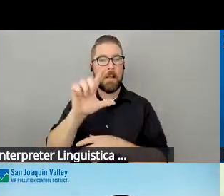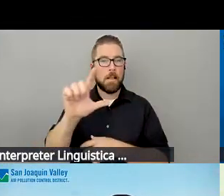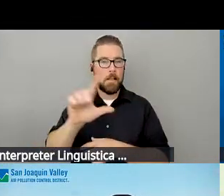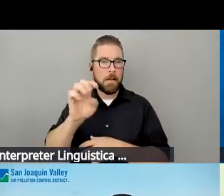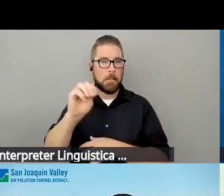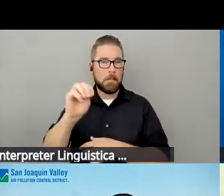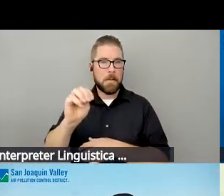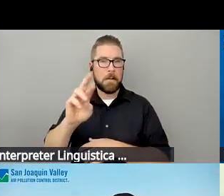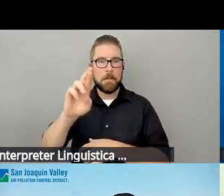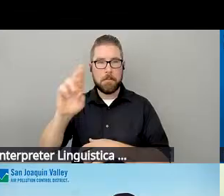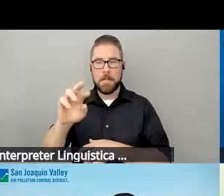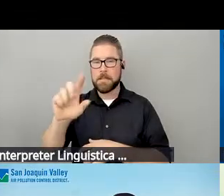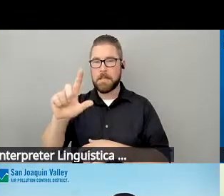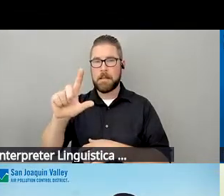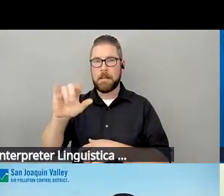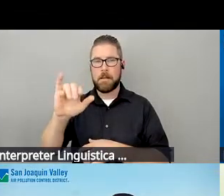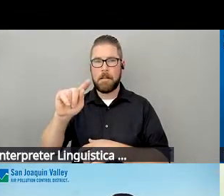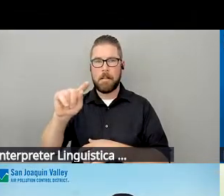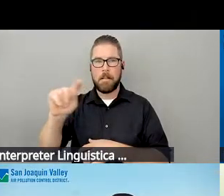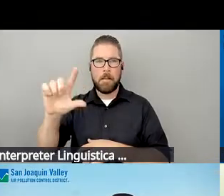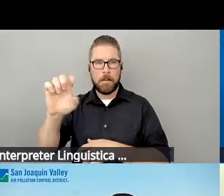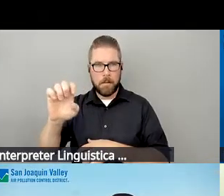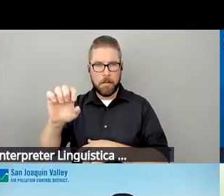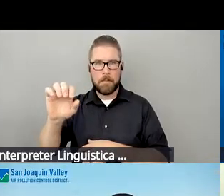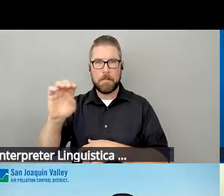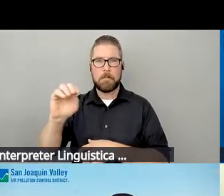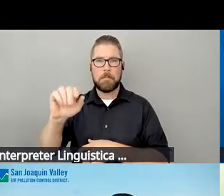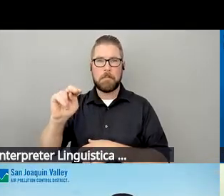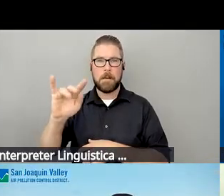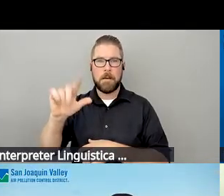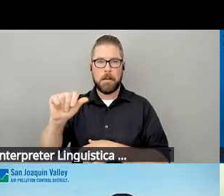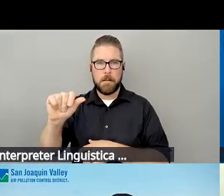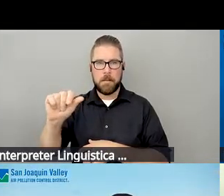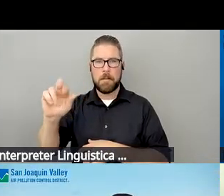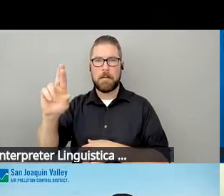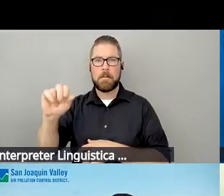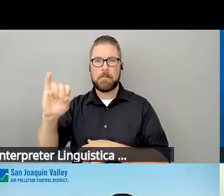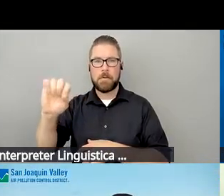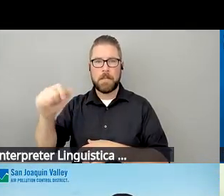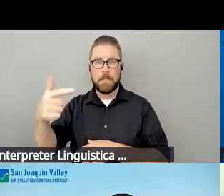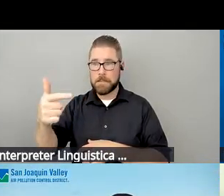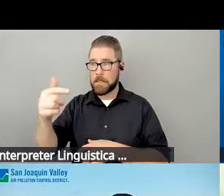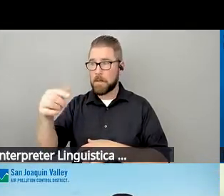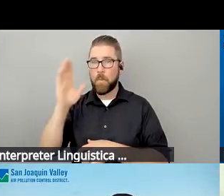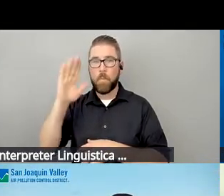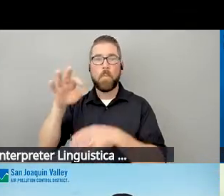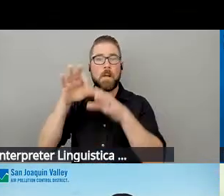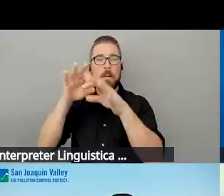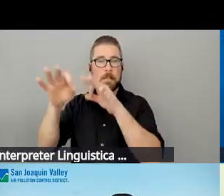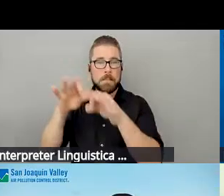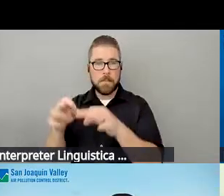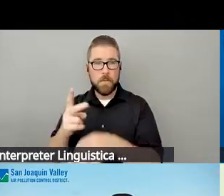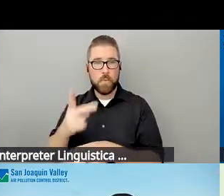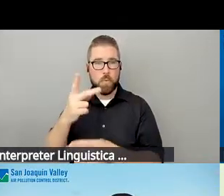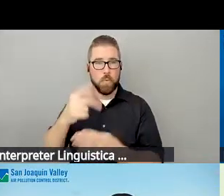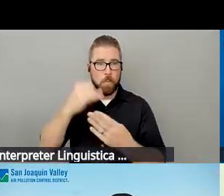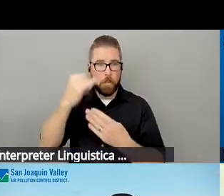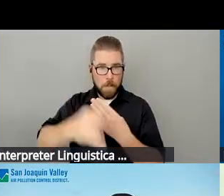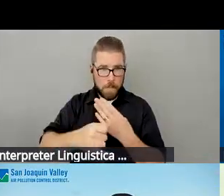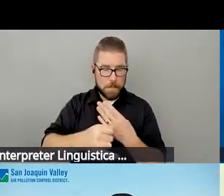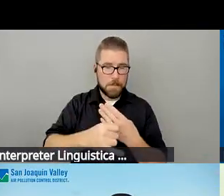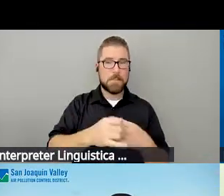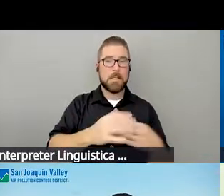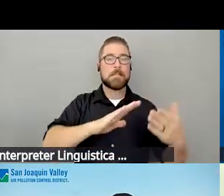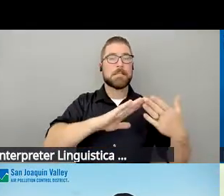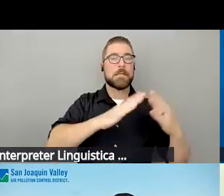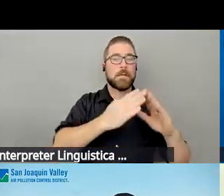different projects, urban greening and vegetative barriers. In October of last year, the CSC gave Little Manila